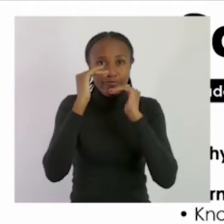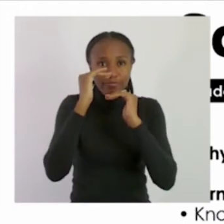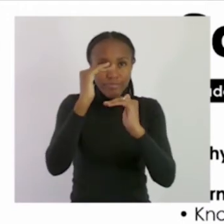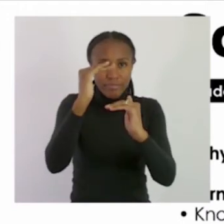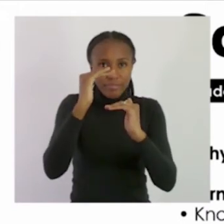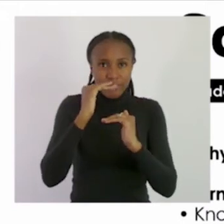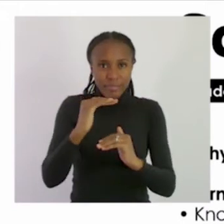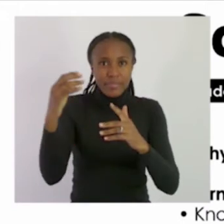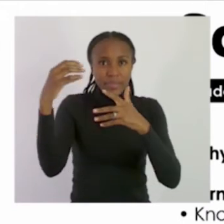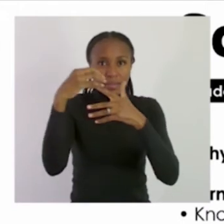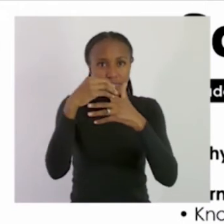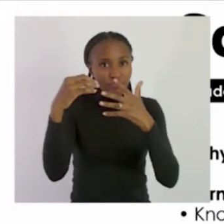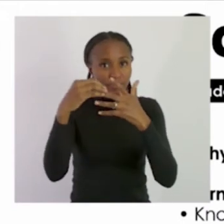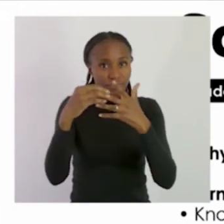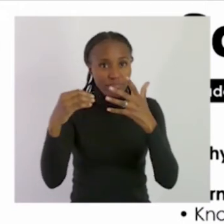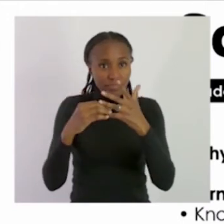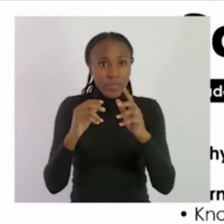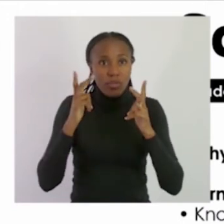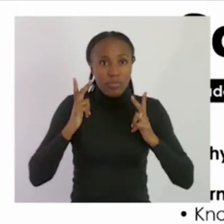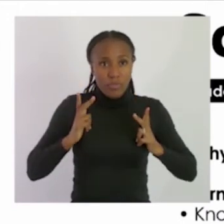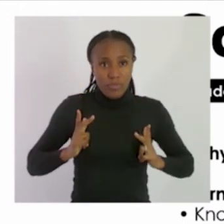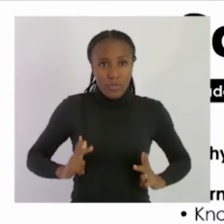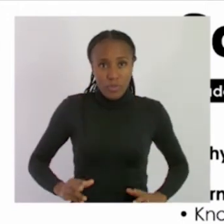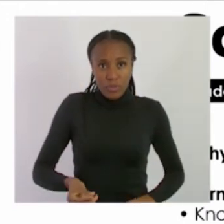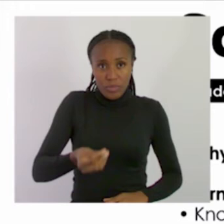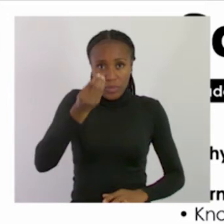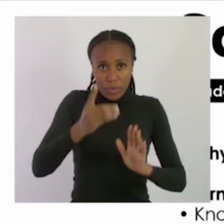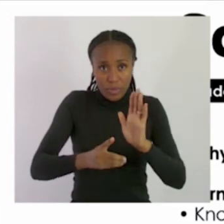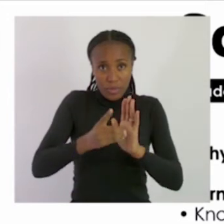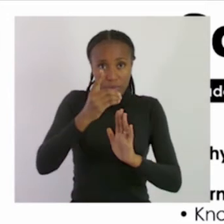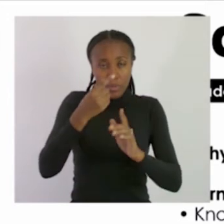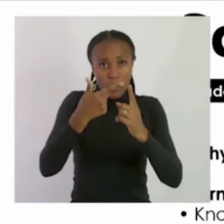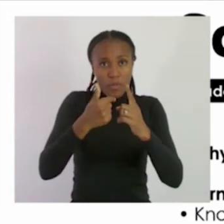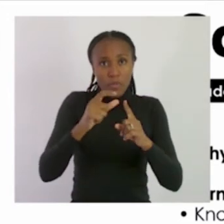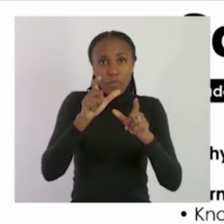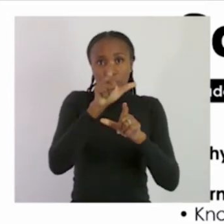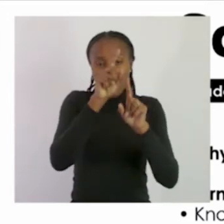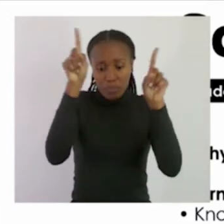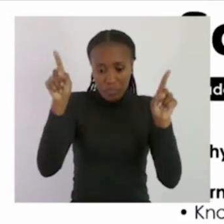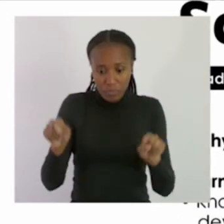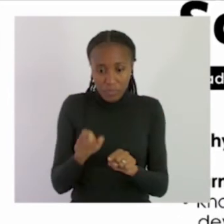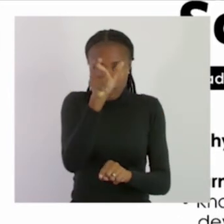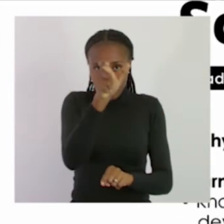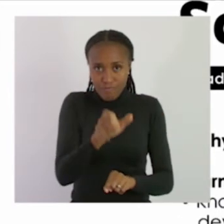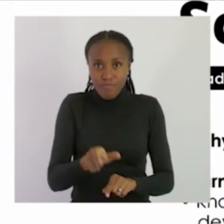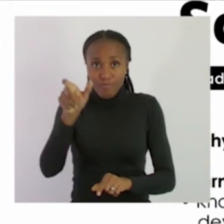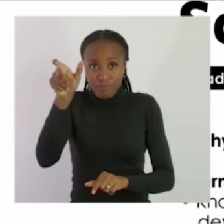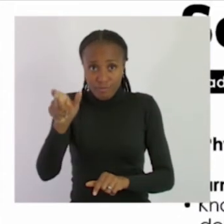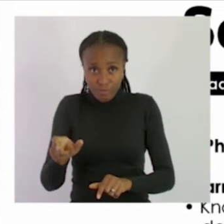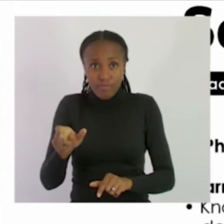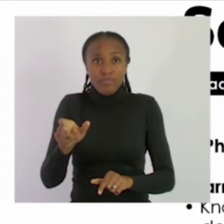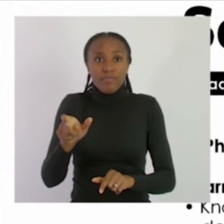and characteristics of human growth development from the diagrams. It means we'll be provided with the diagrams and we'll be able to tell